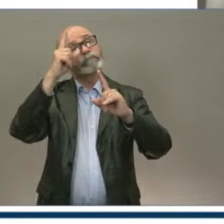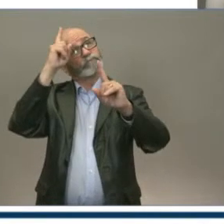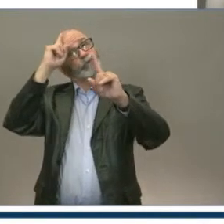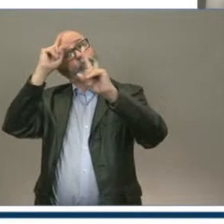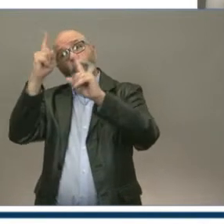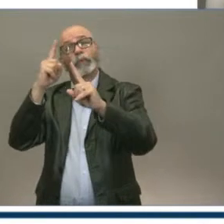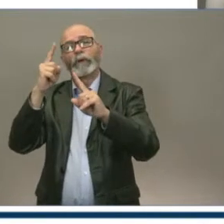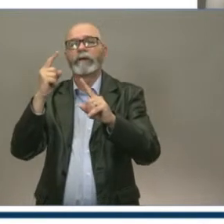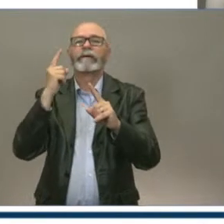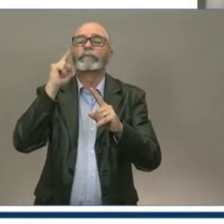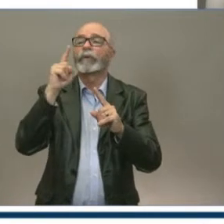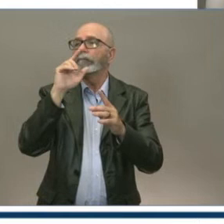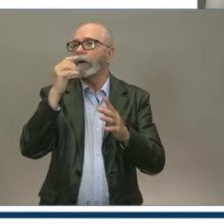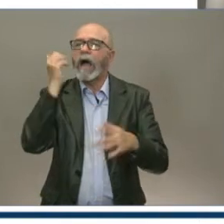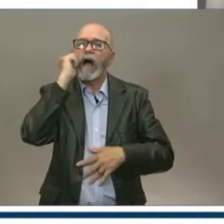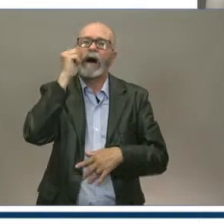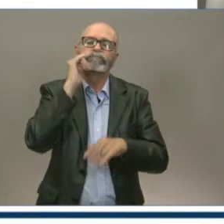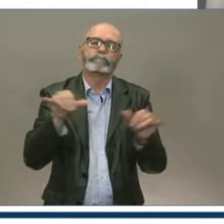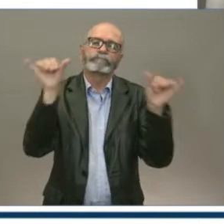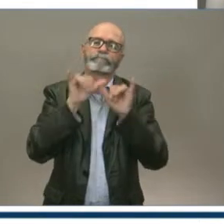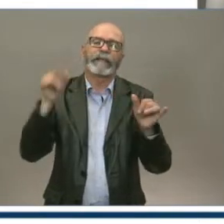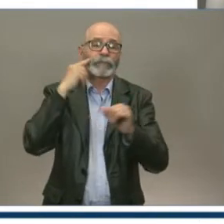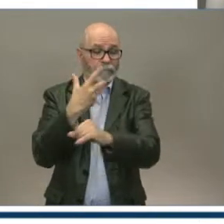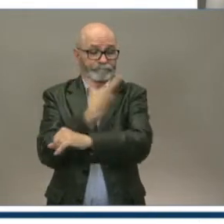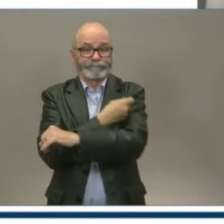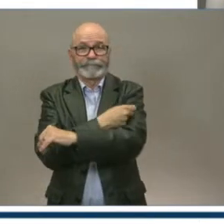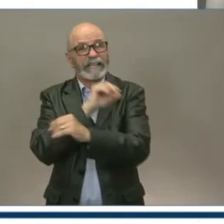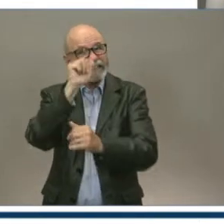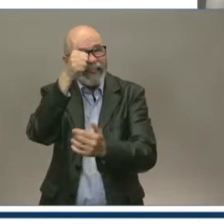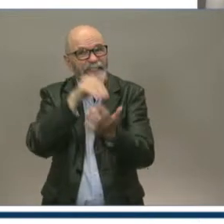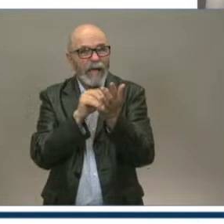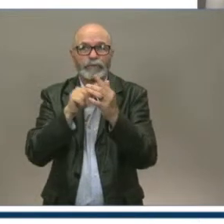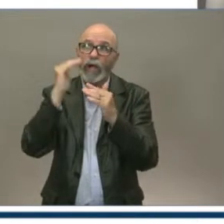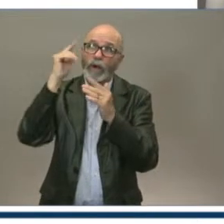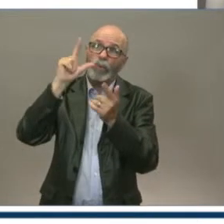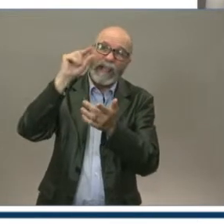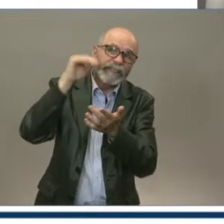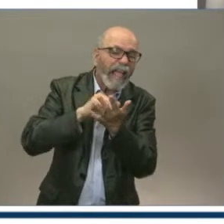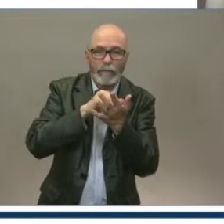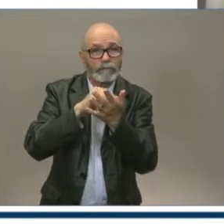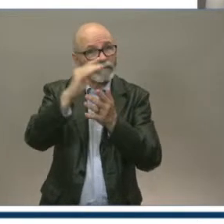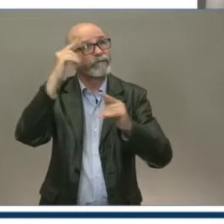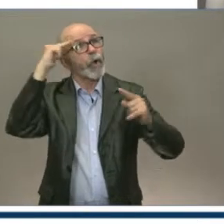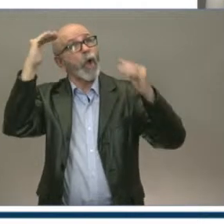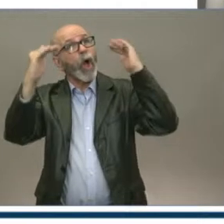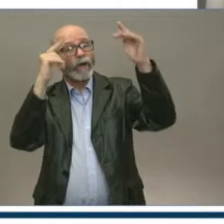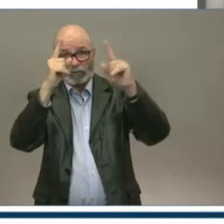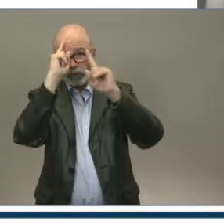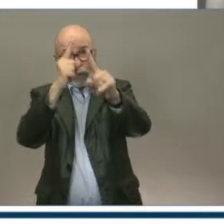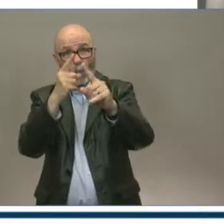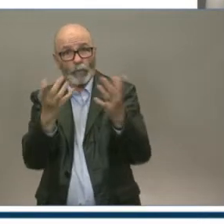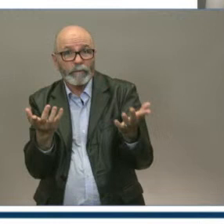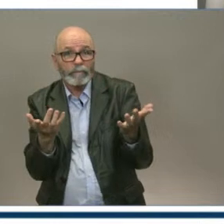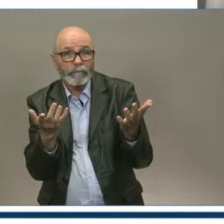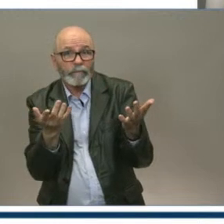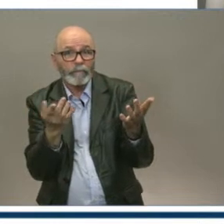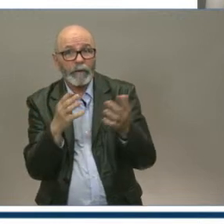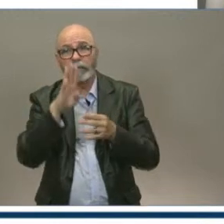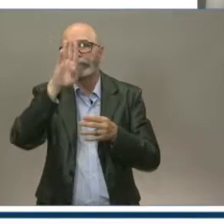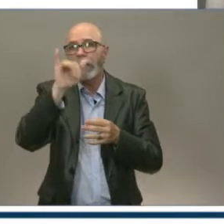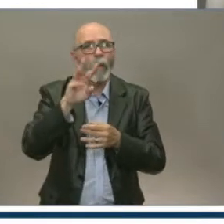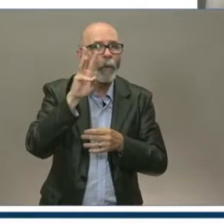able to meet all the adults being vaccinated or who want to by June or whatever the target date